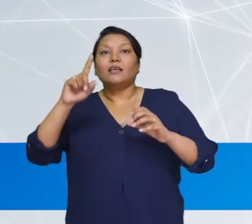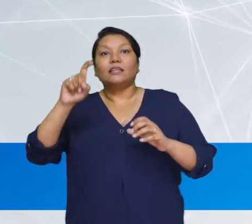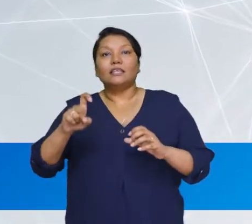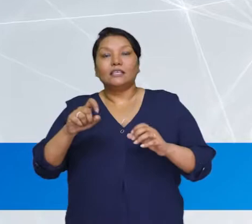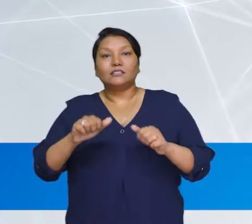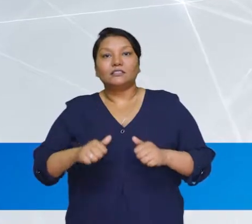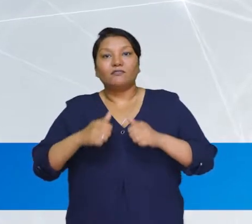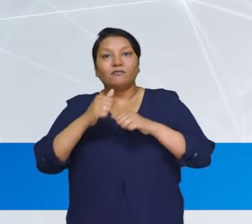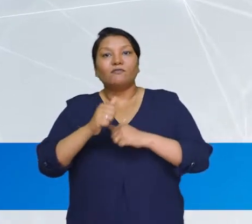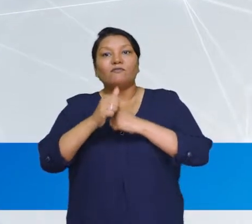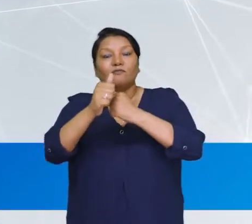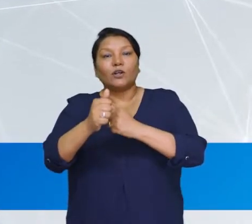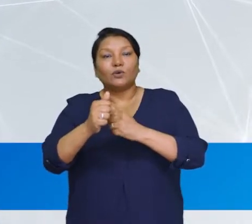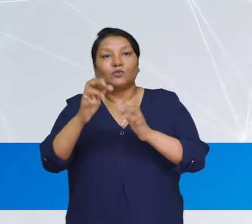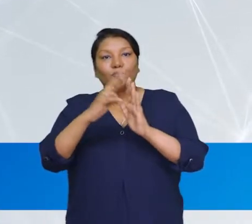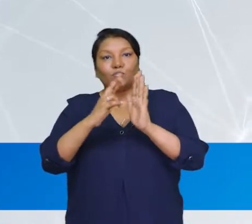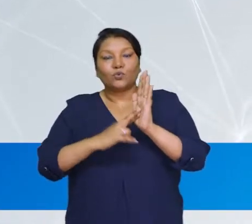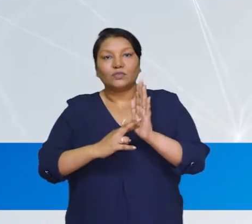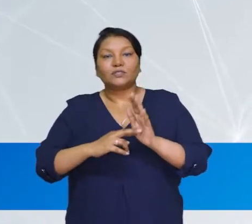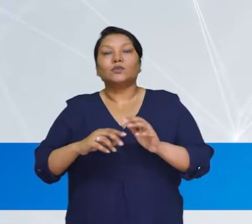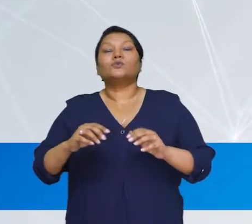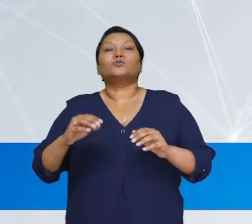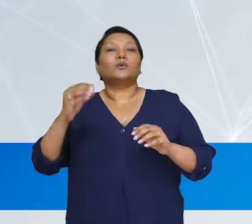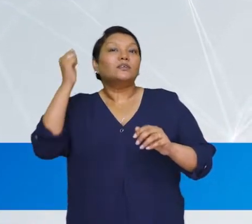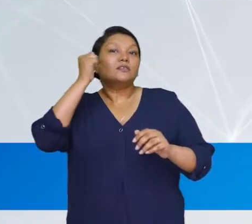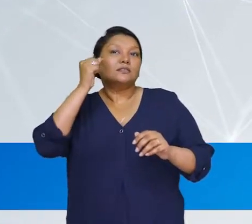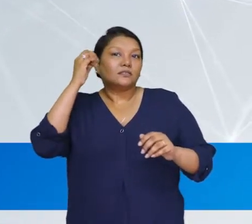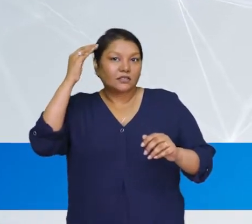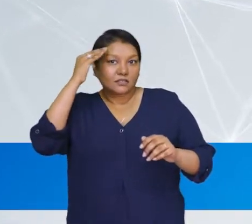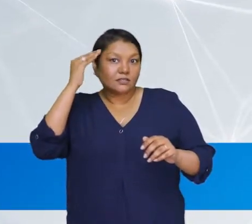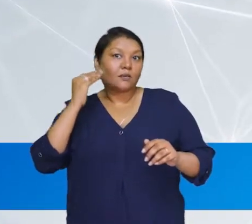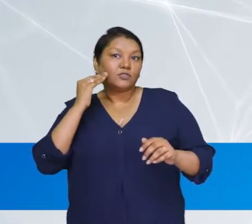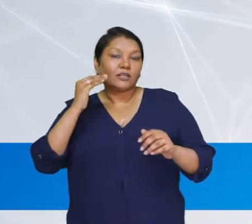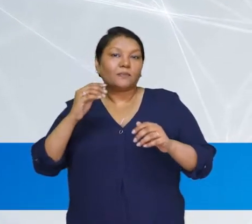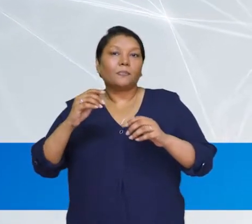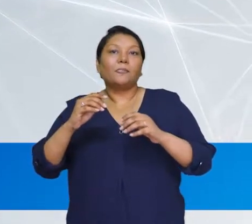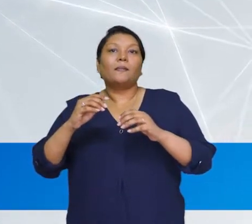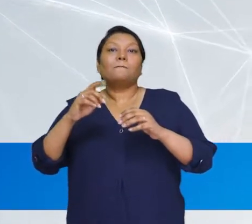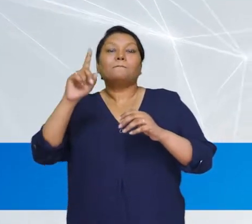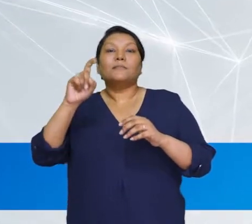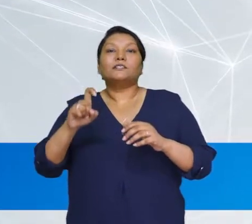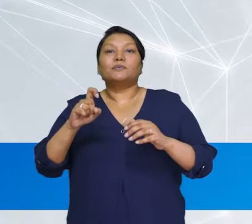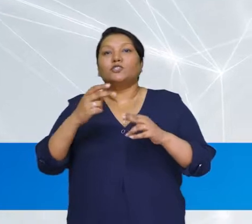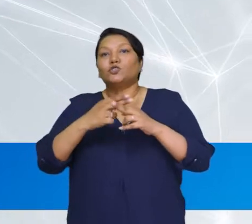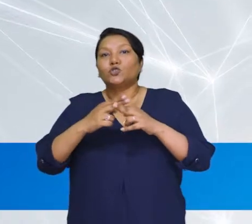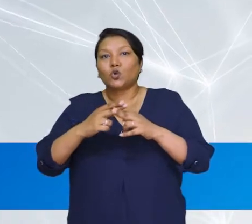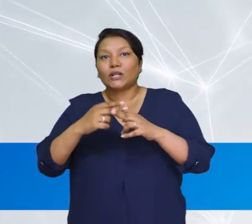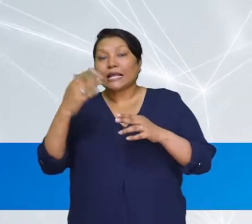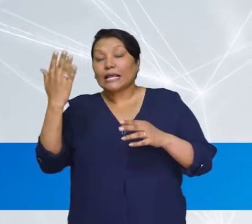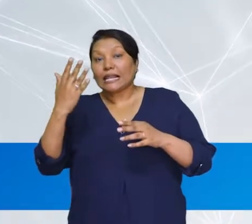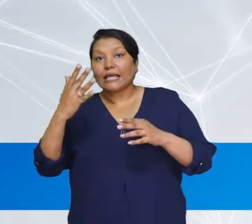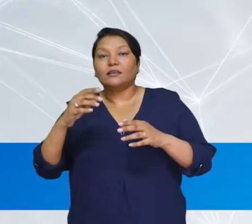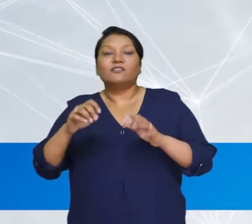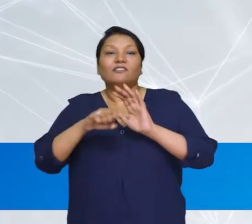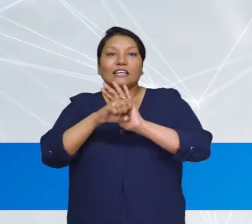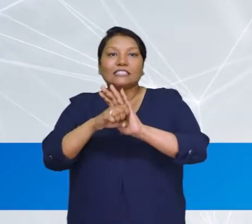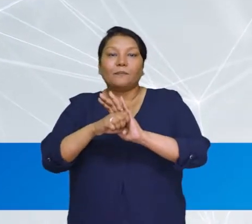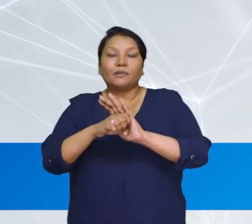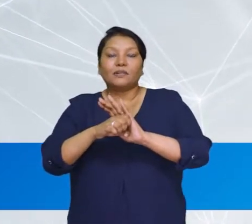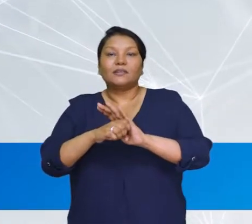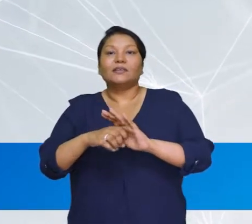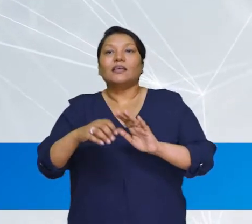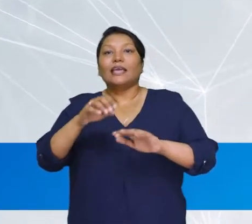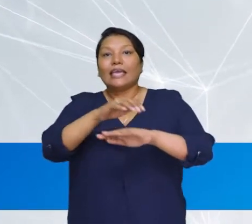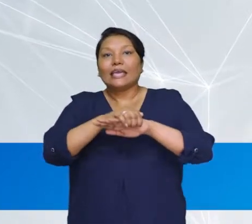guidelines that you should follow. You should start off with a subject that is a short summary of the email message. An example of a subject could